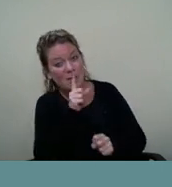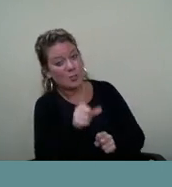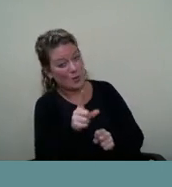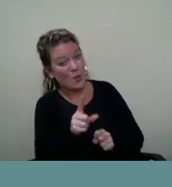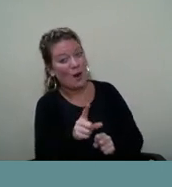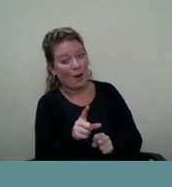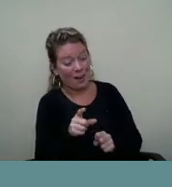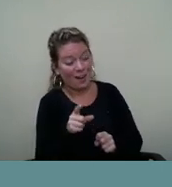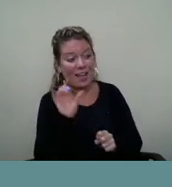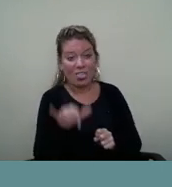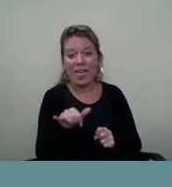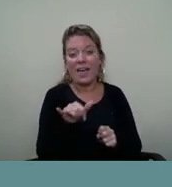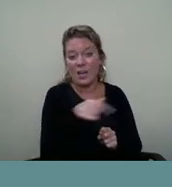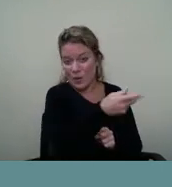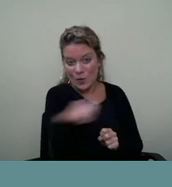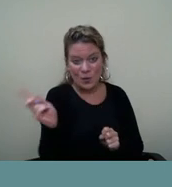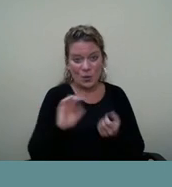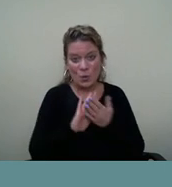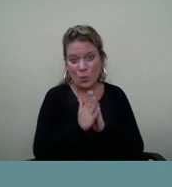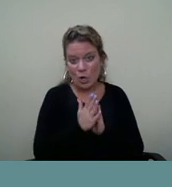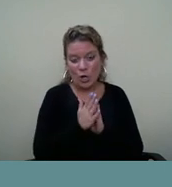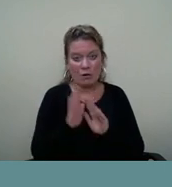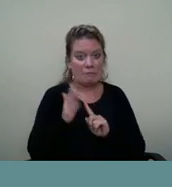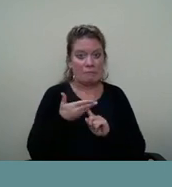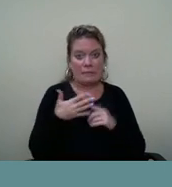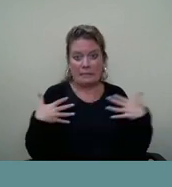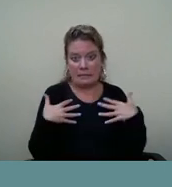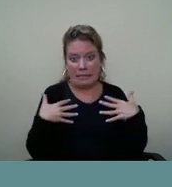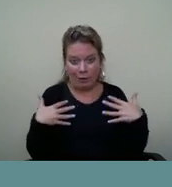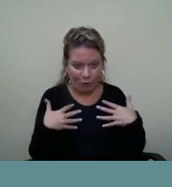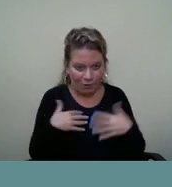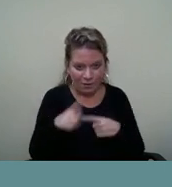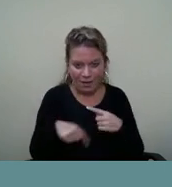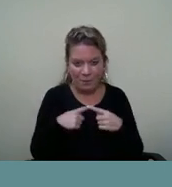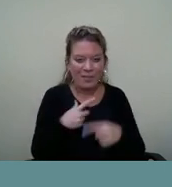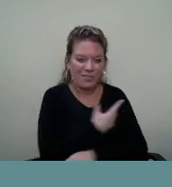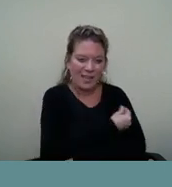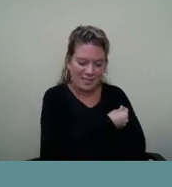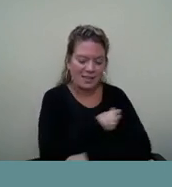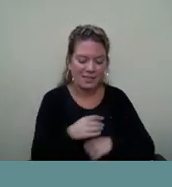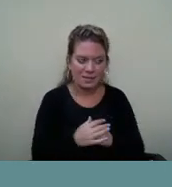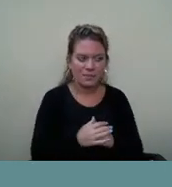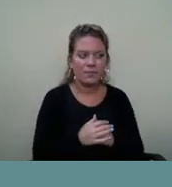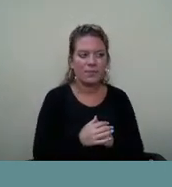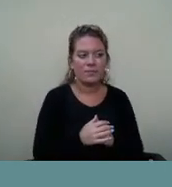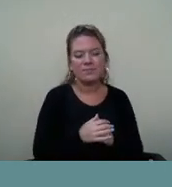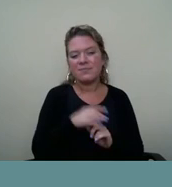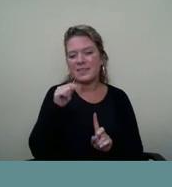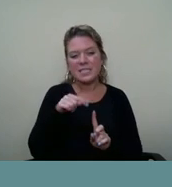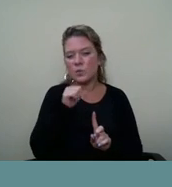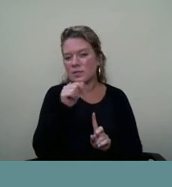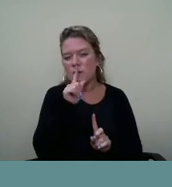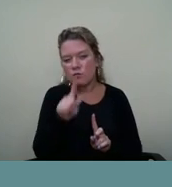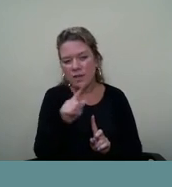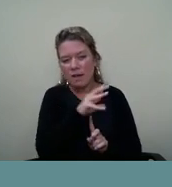make sure that you were scared kind of about this whole thing. Of course, this wasn't real, and